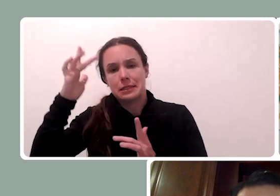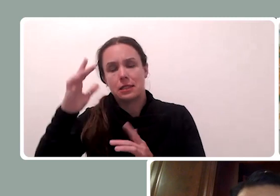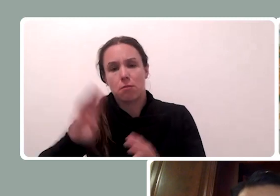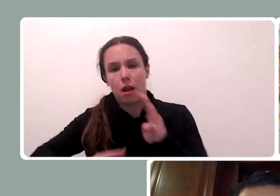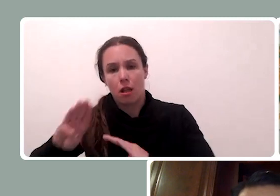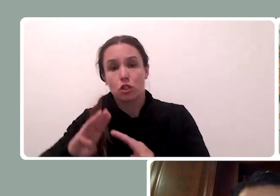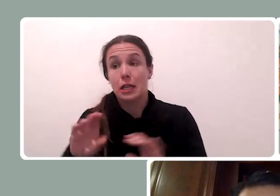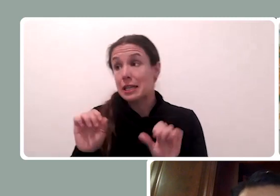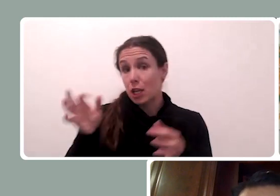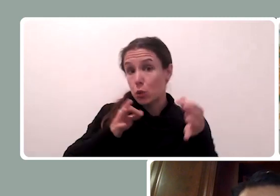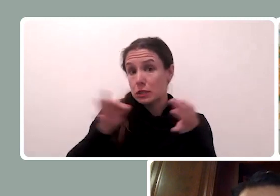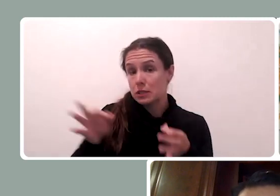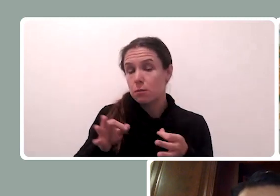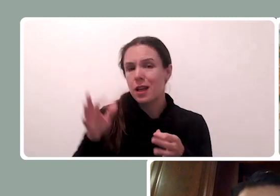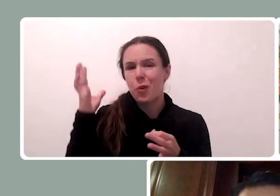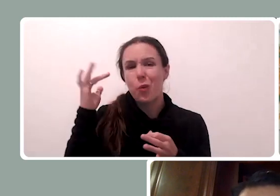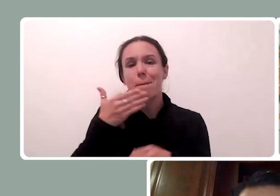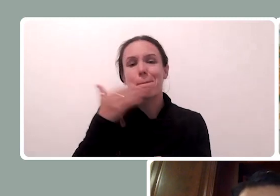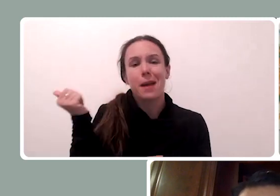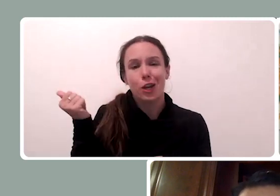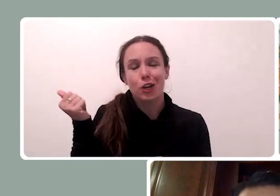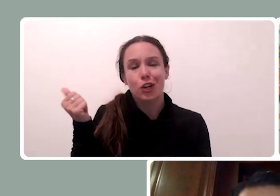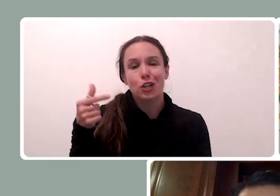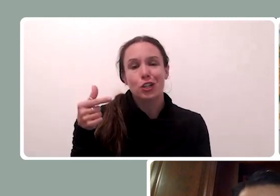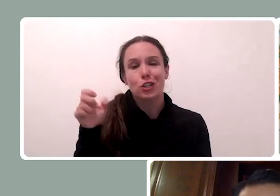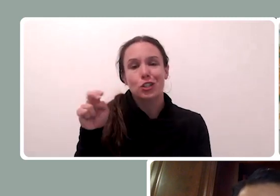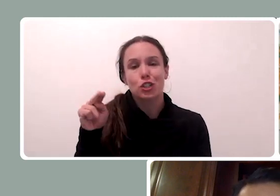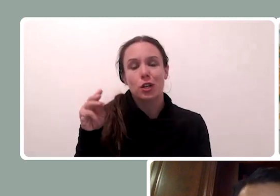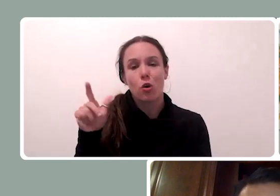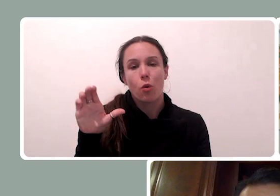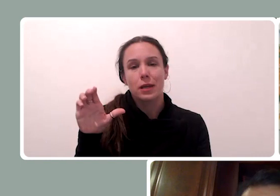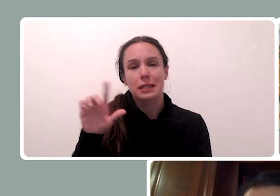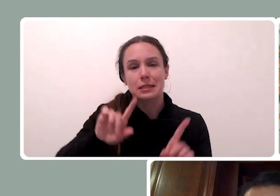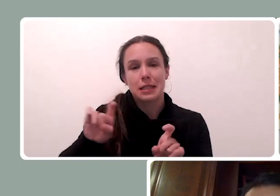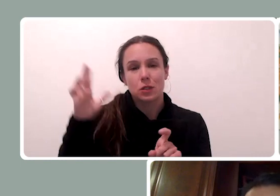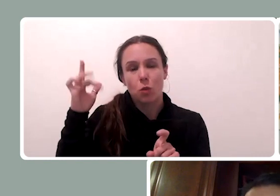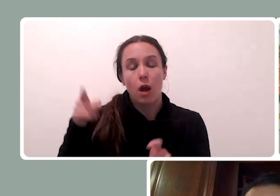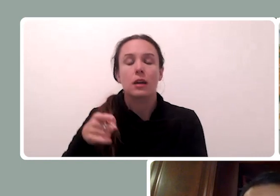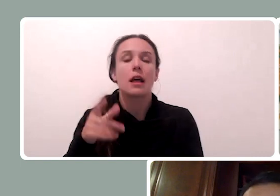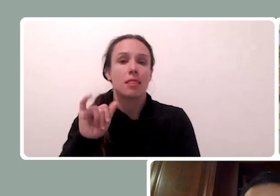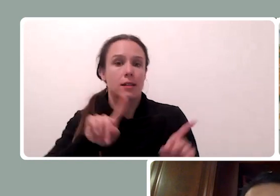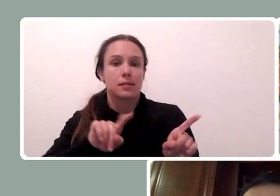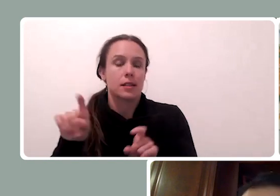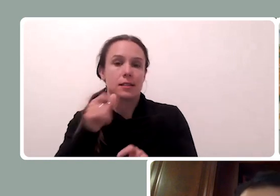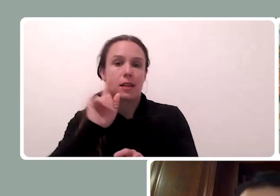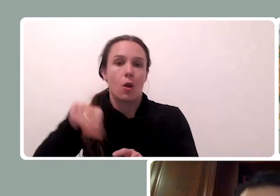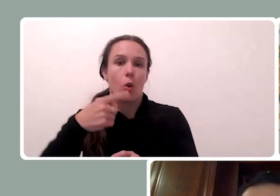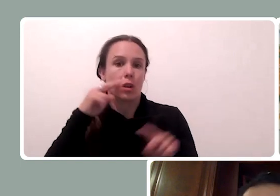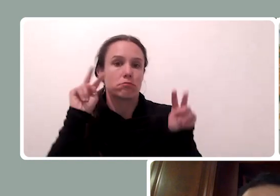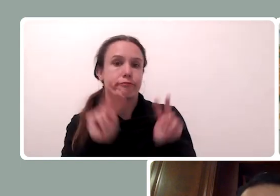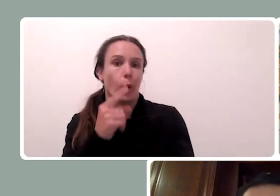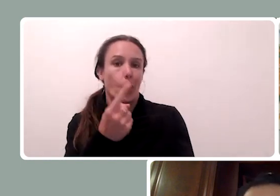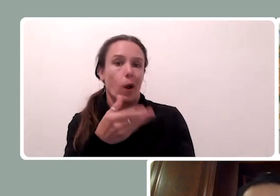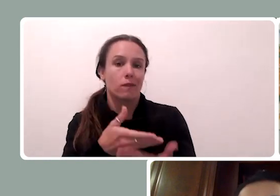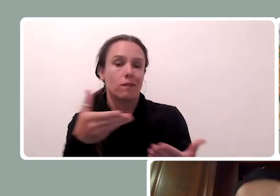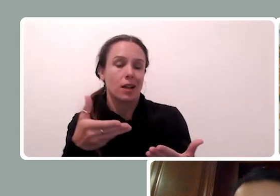explain why is it better to get the genomic test rather than? Because the genomic test is not just looking at one factor. Mammo